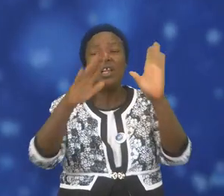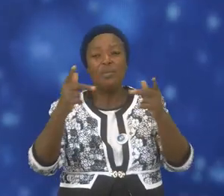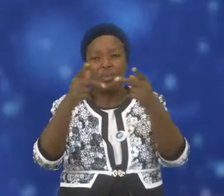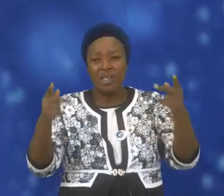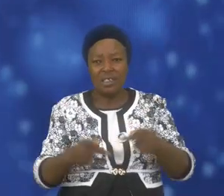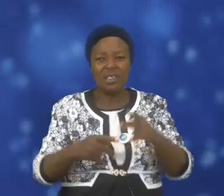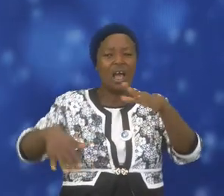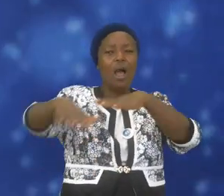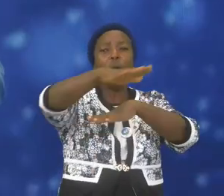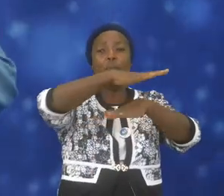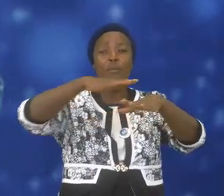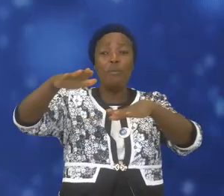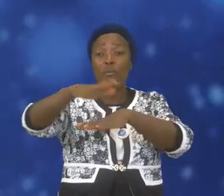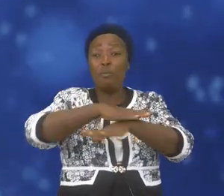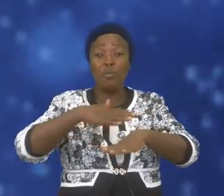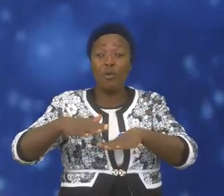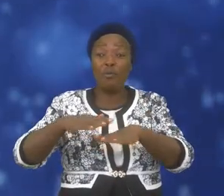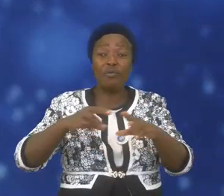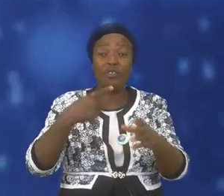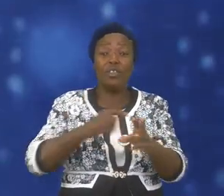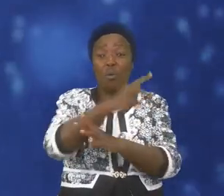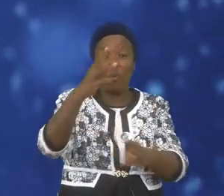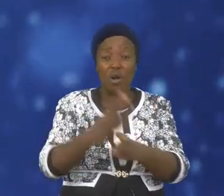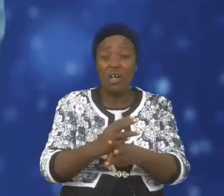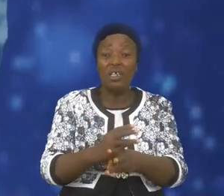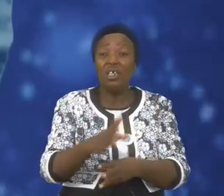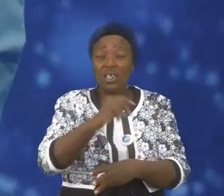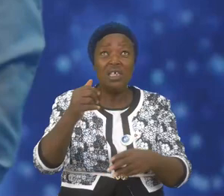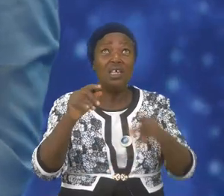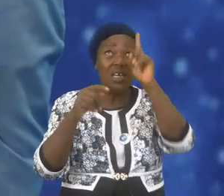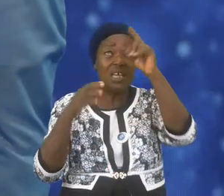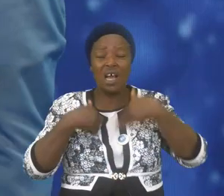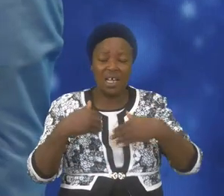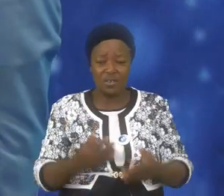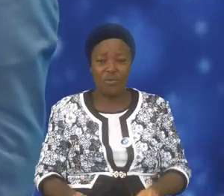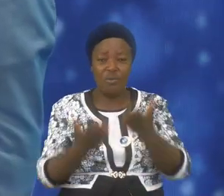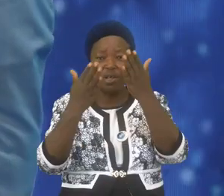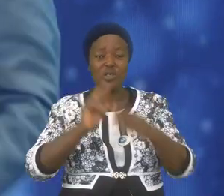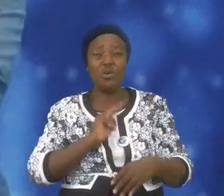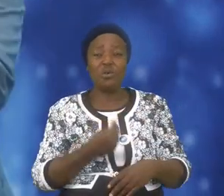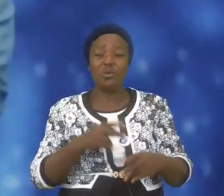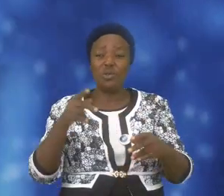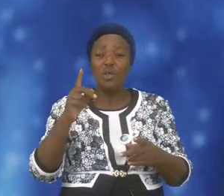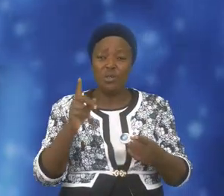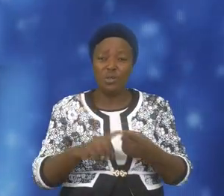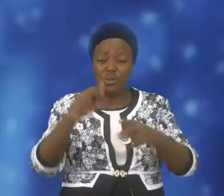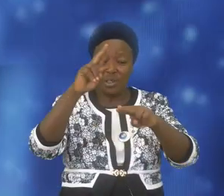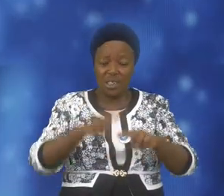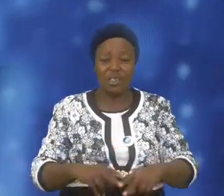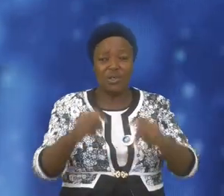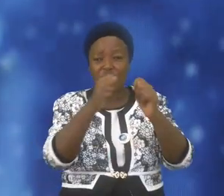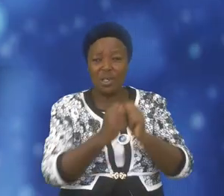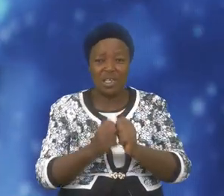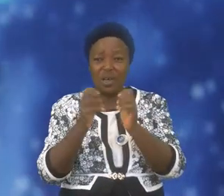together to sit with him in heavenly places above Middle Persia. He has raised up